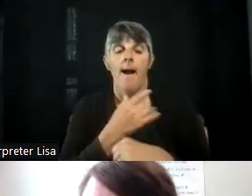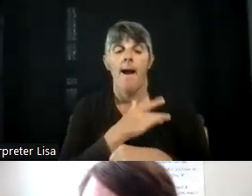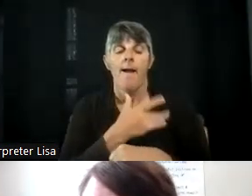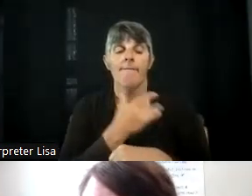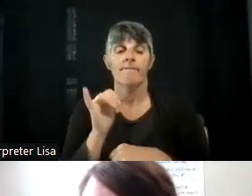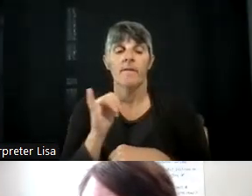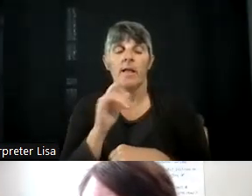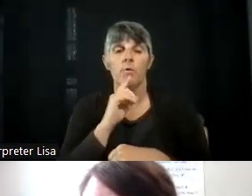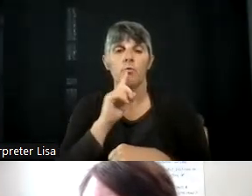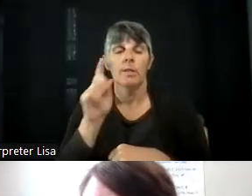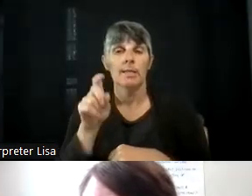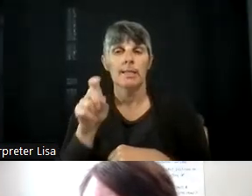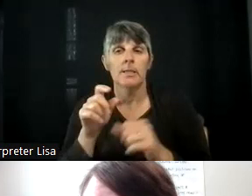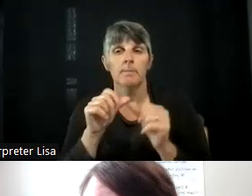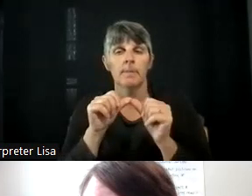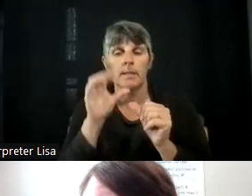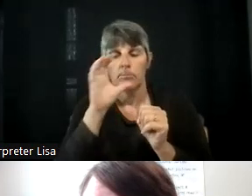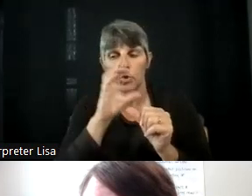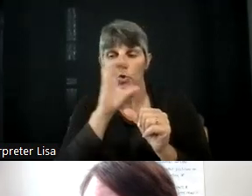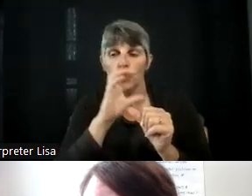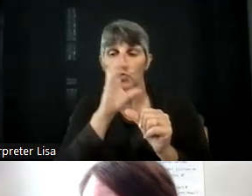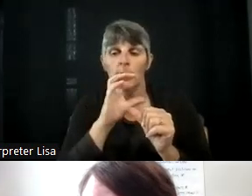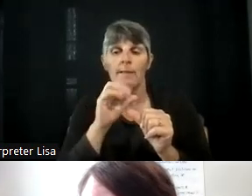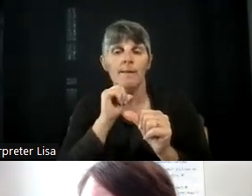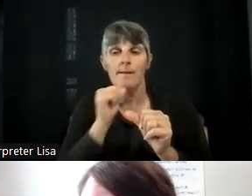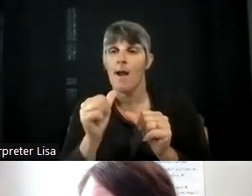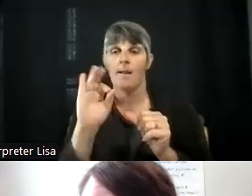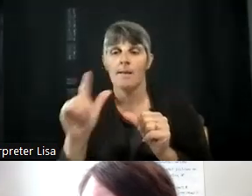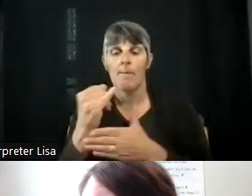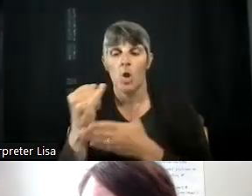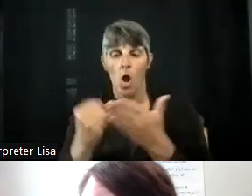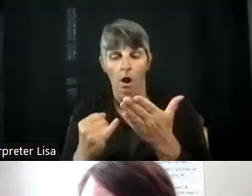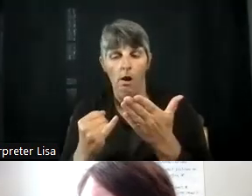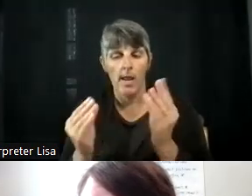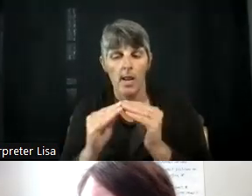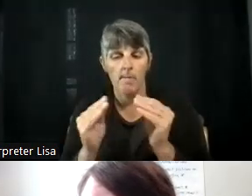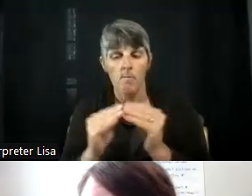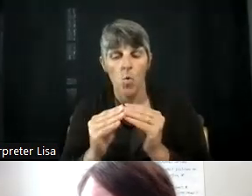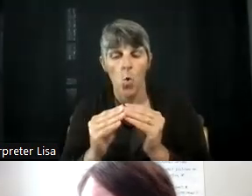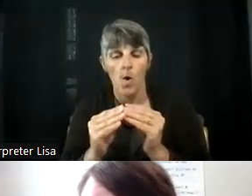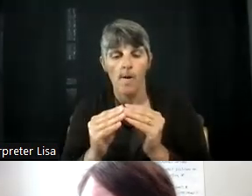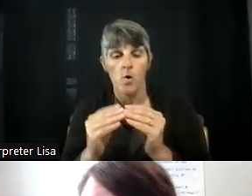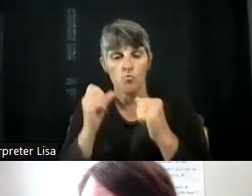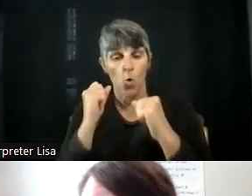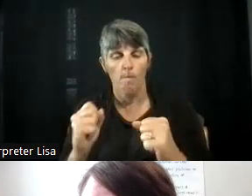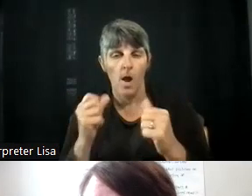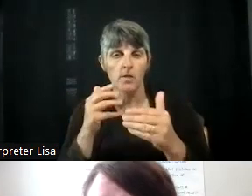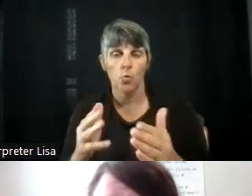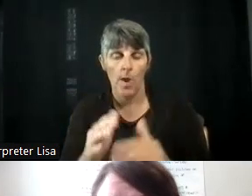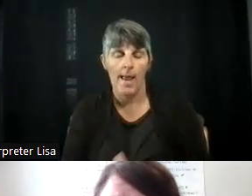we really need to be pursuing the non-capital art in a more robust way,